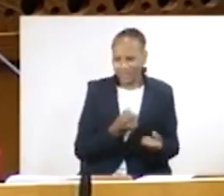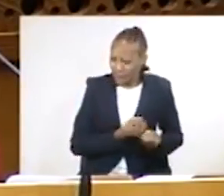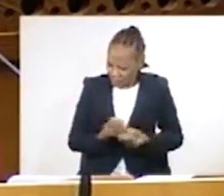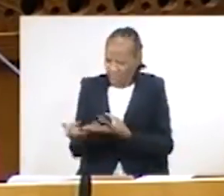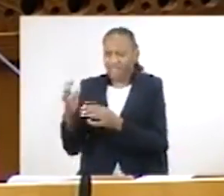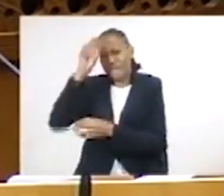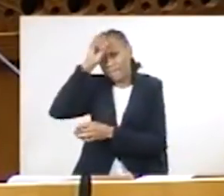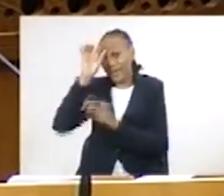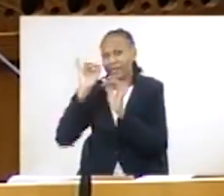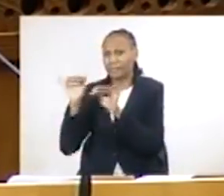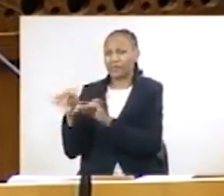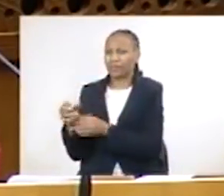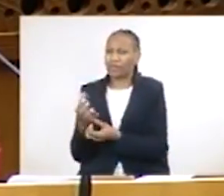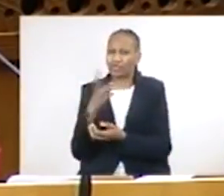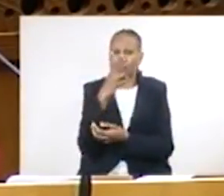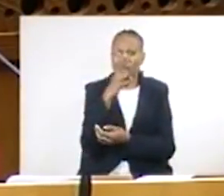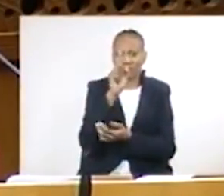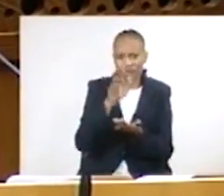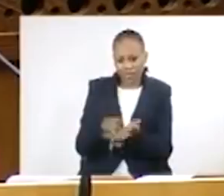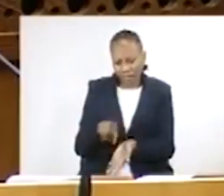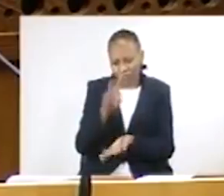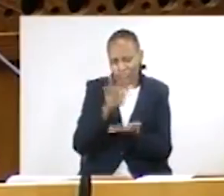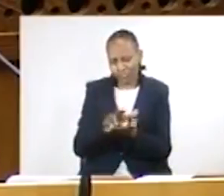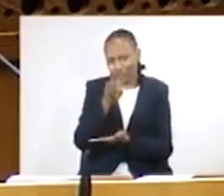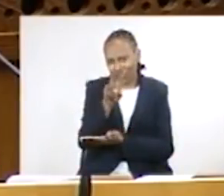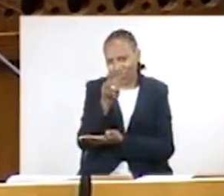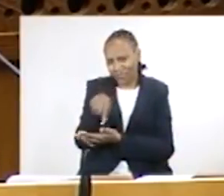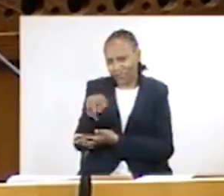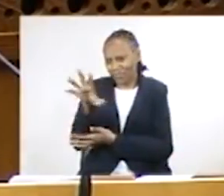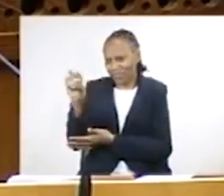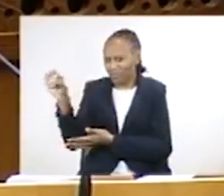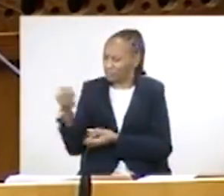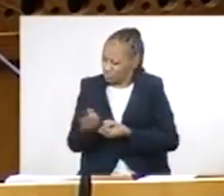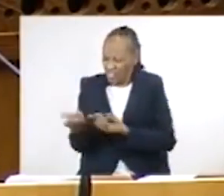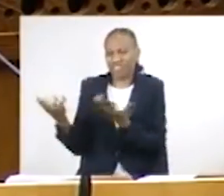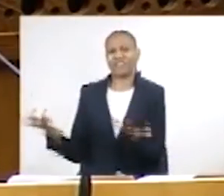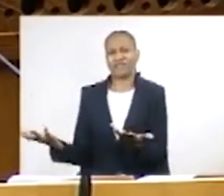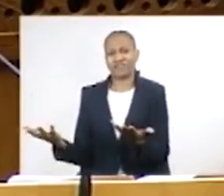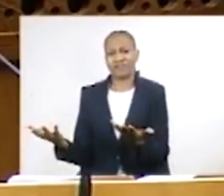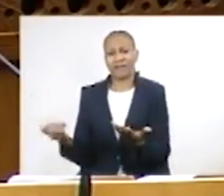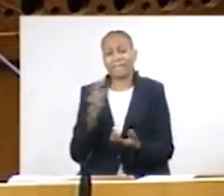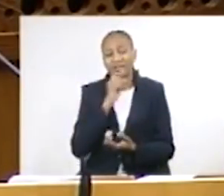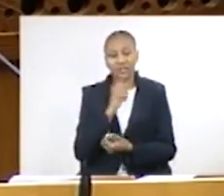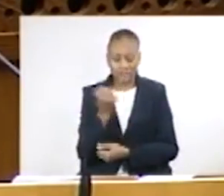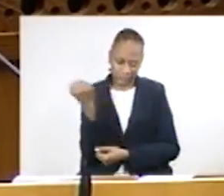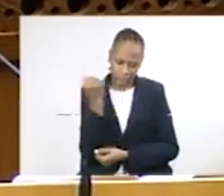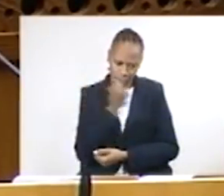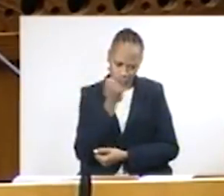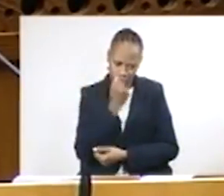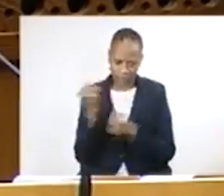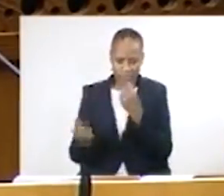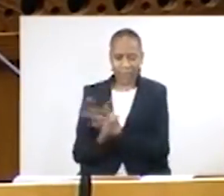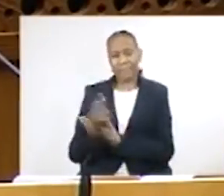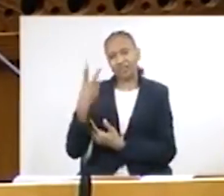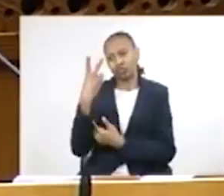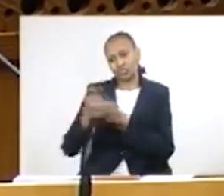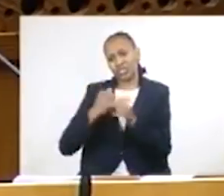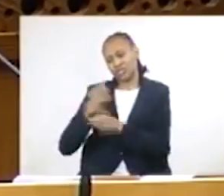massacred 34 of them 2 years ago for it. In honor of those who died, let this House legislate